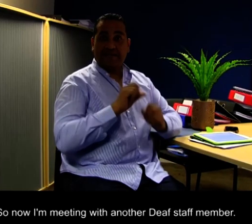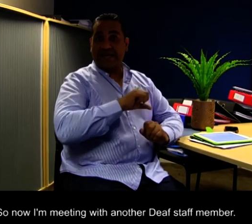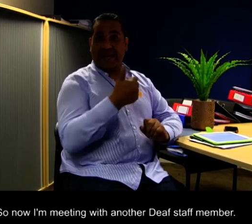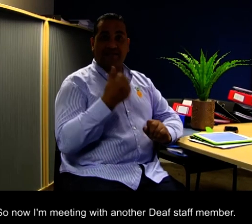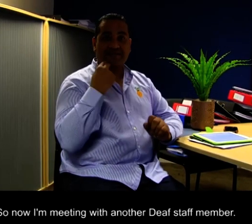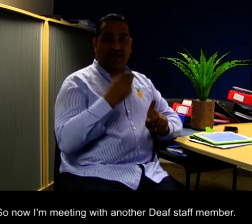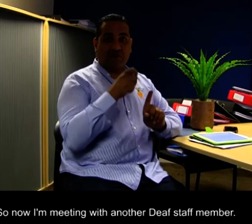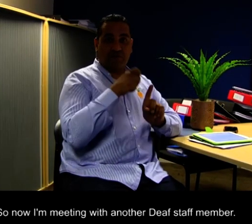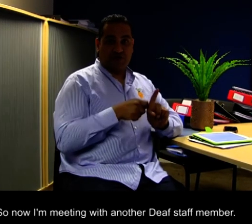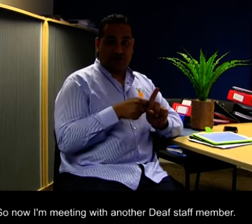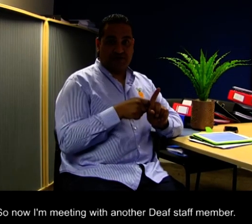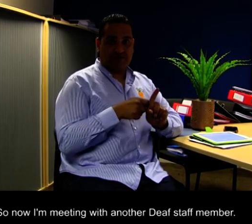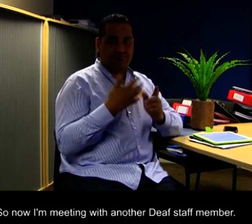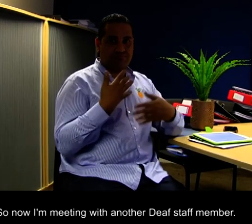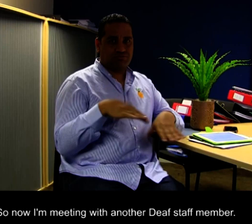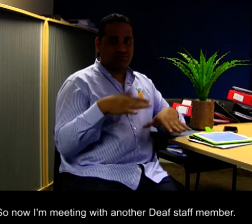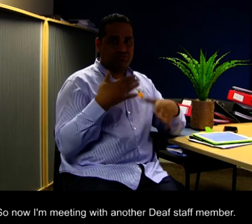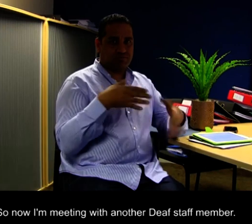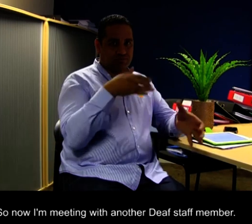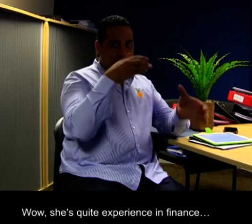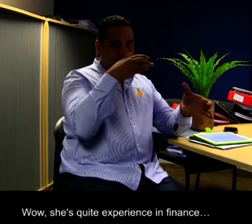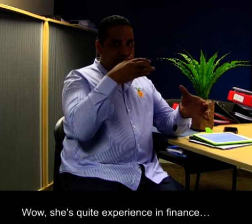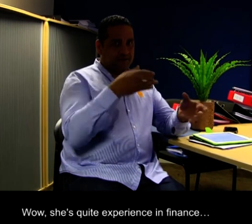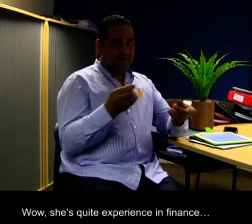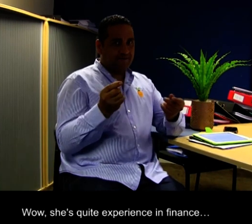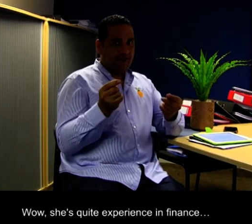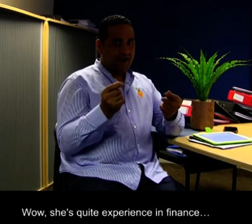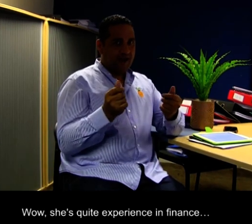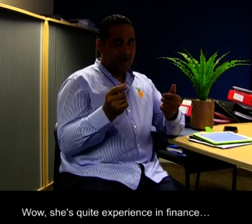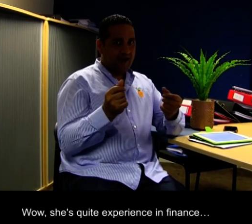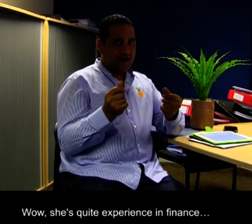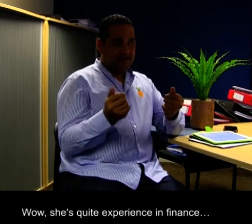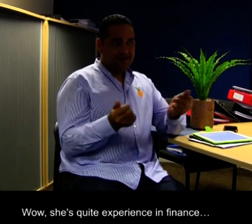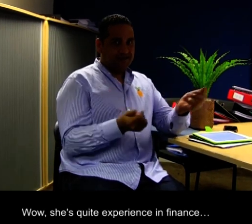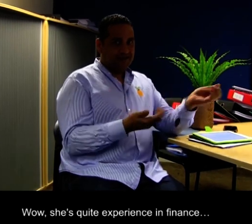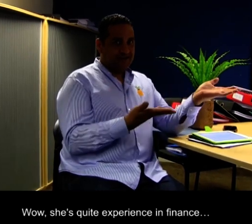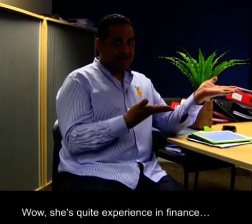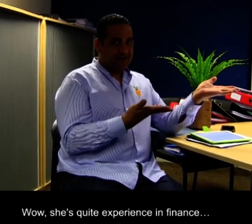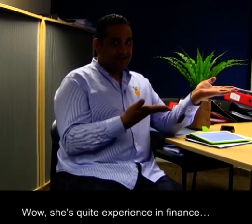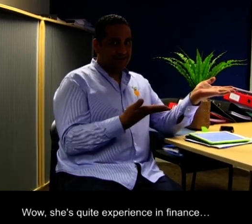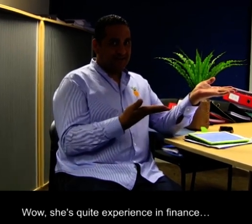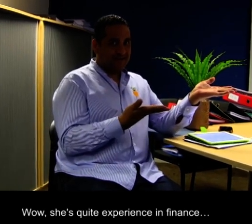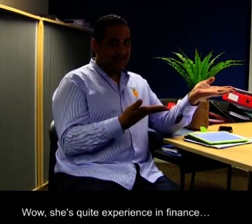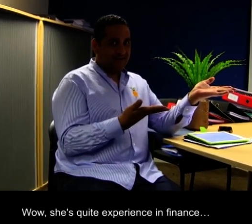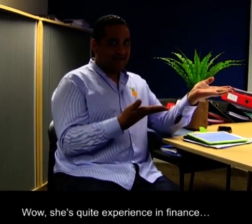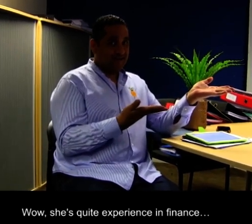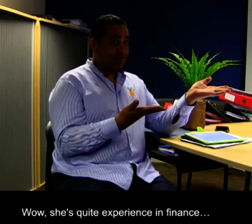So, now we're meeting with another Dave staff member. Wow, she's quite experienced in finance.